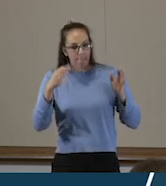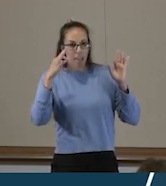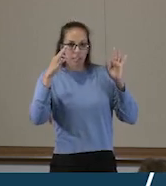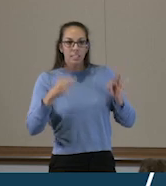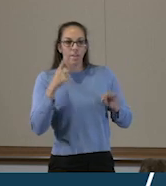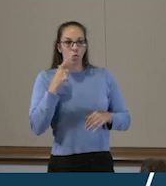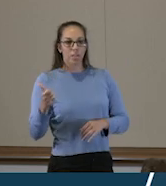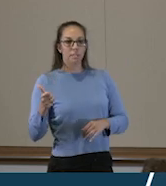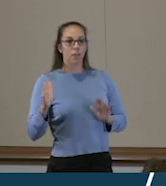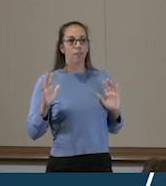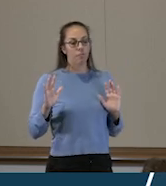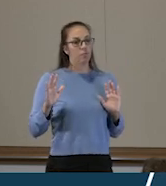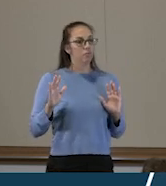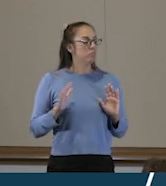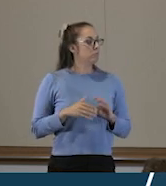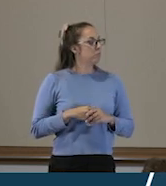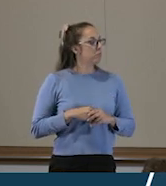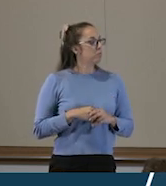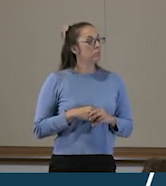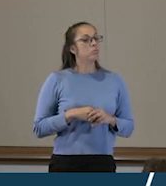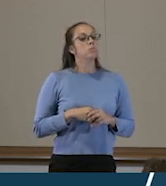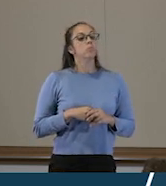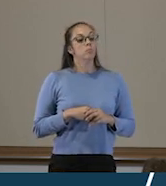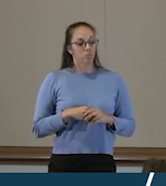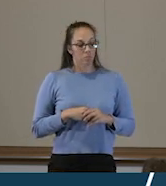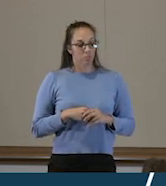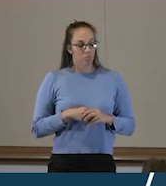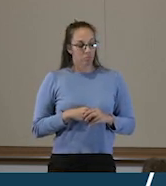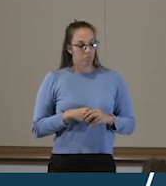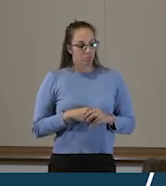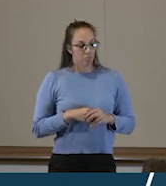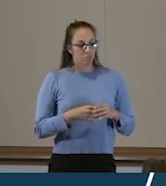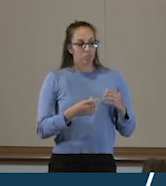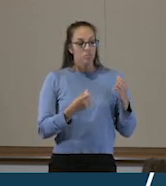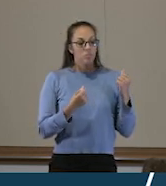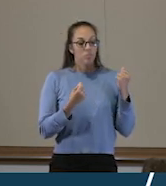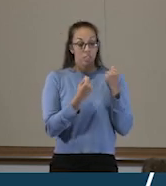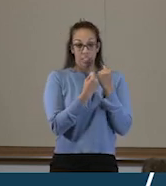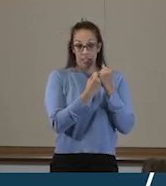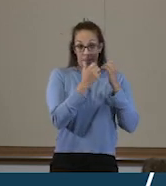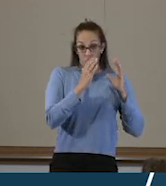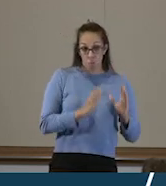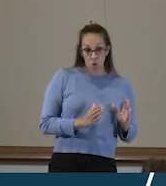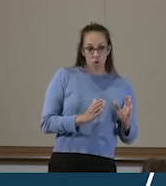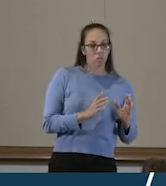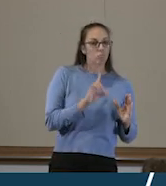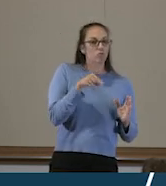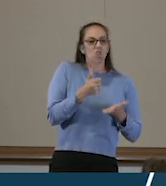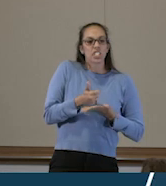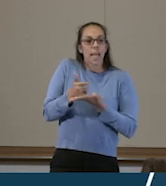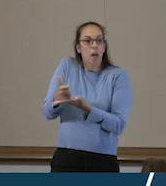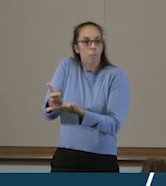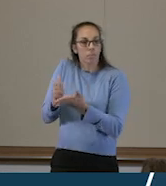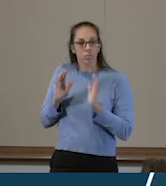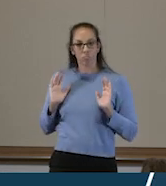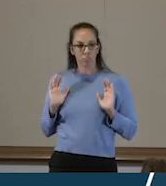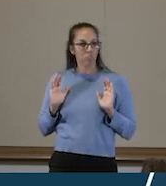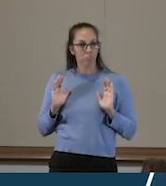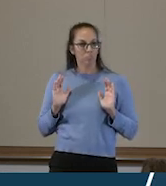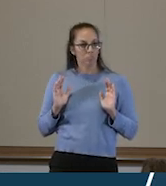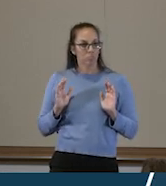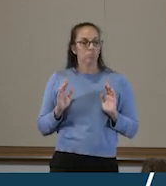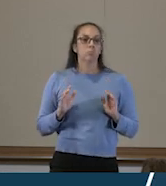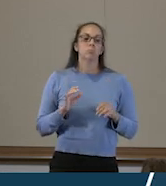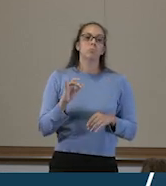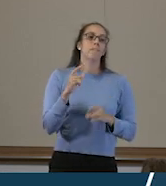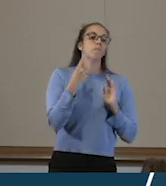right? Instead, the supporters are there to assist the decision maker in making decisions, right? This can be in the form